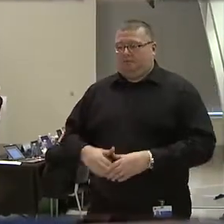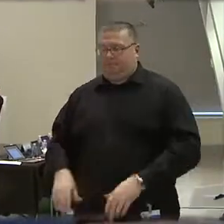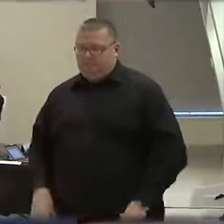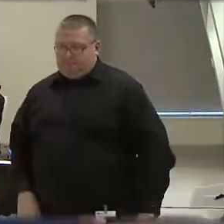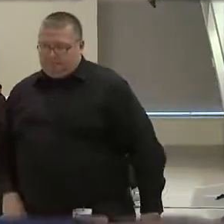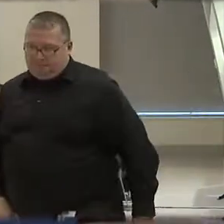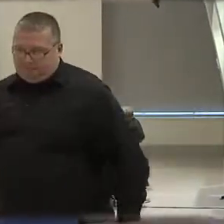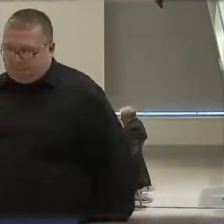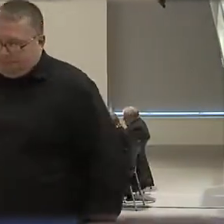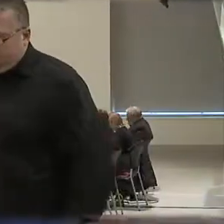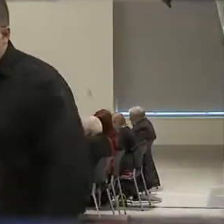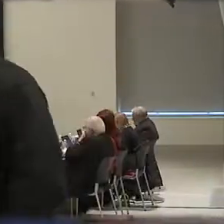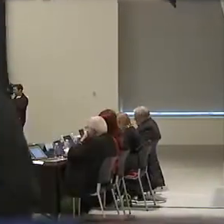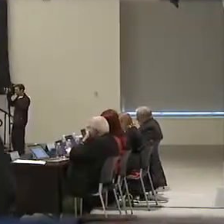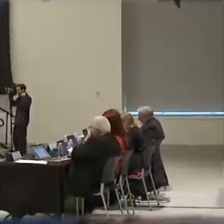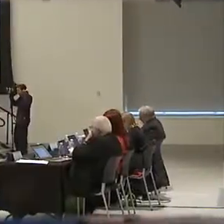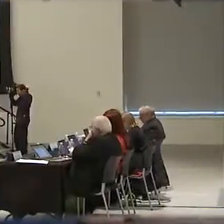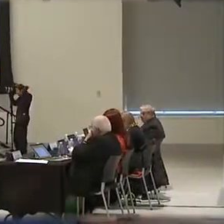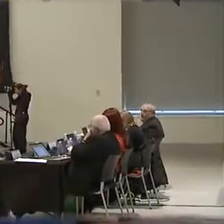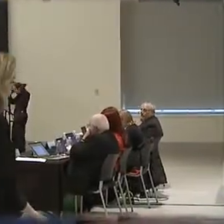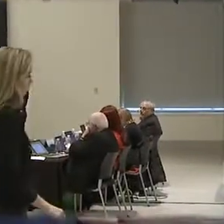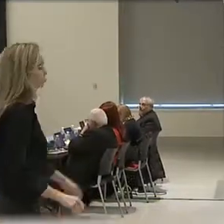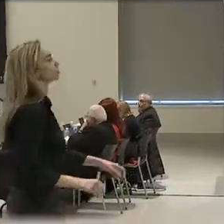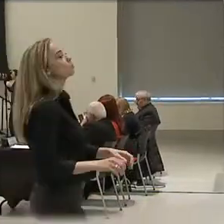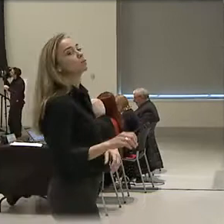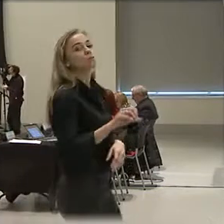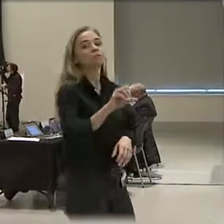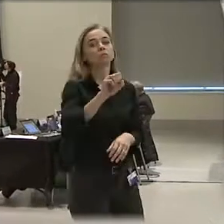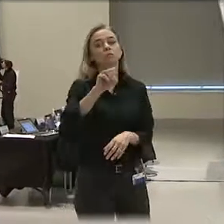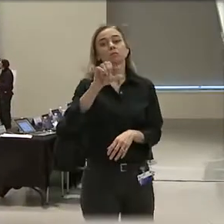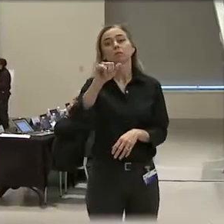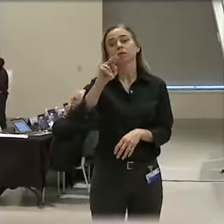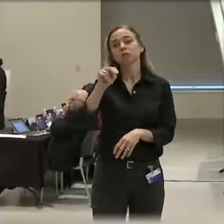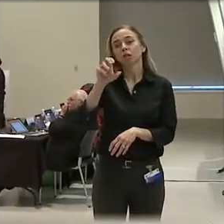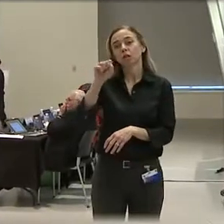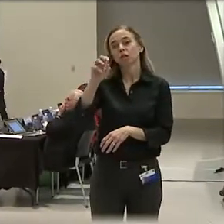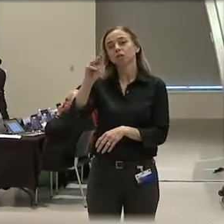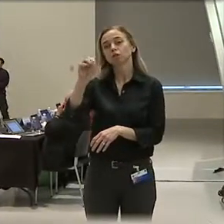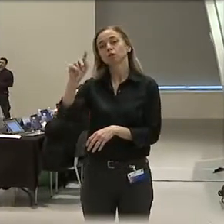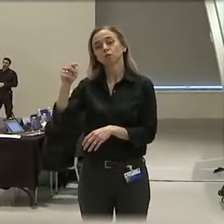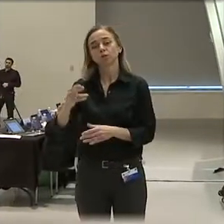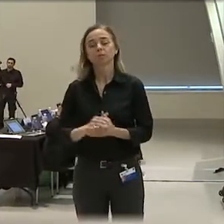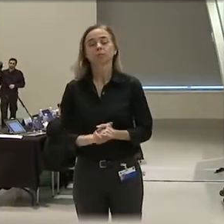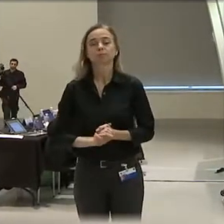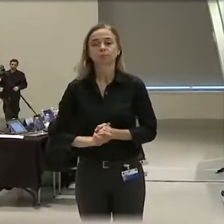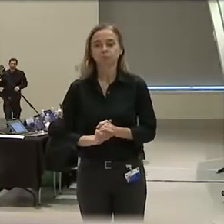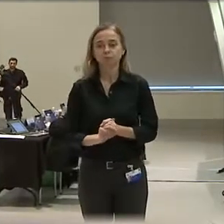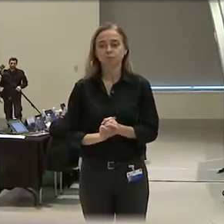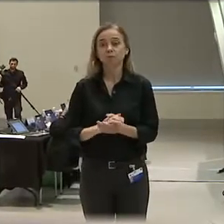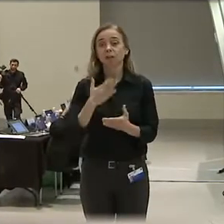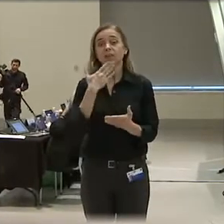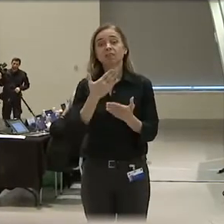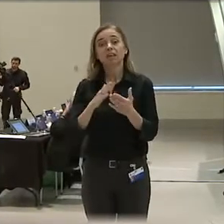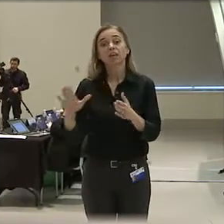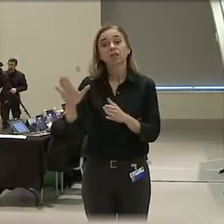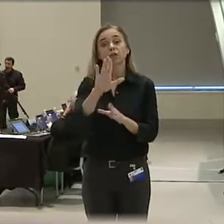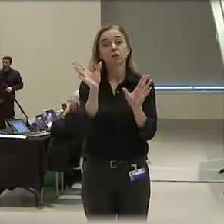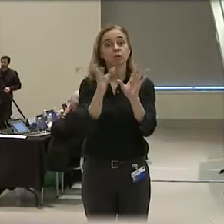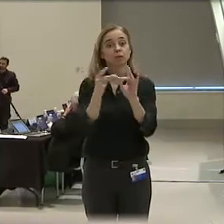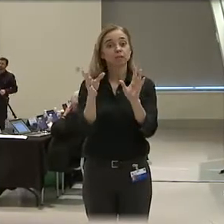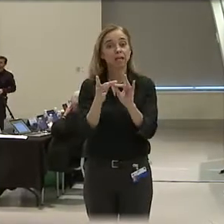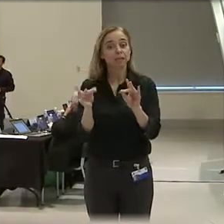Brian Stevenson. Thank you, Mr. Chairman. Thank you, panel members. Your testimony today has been very,